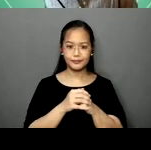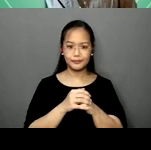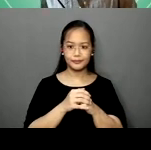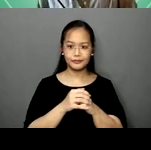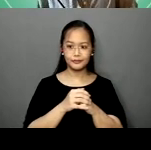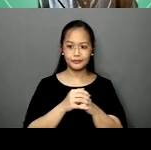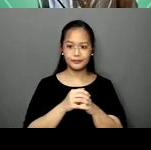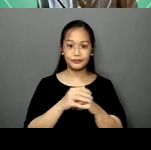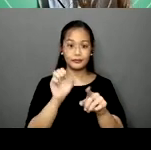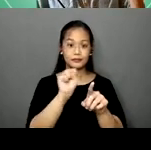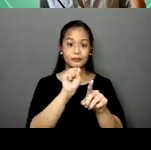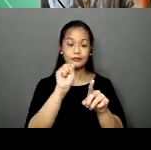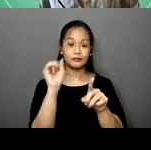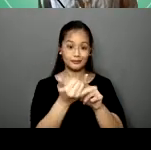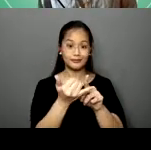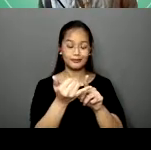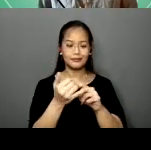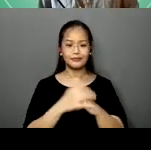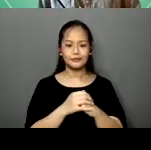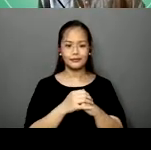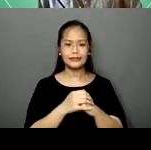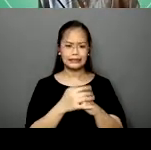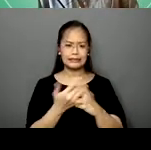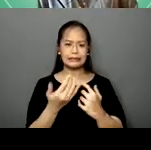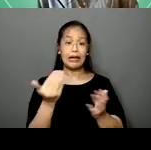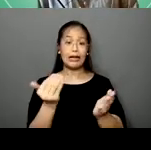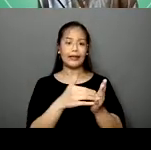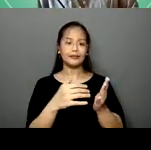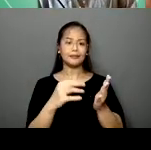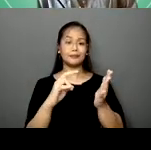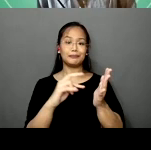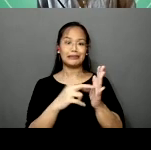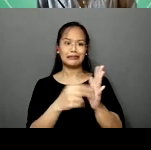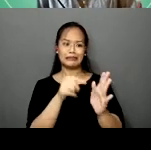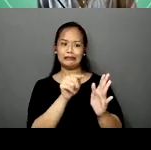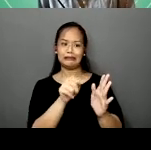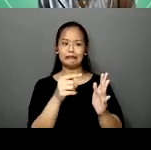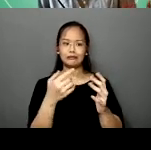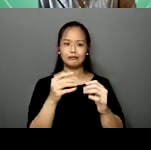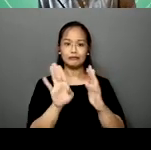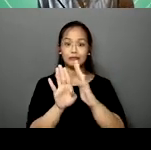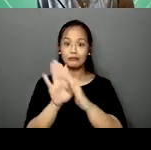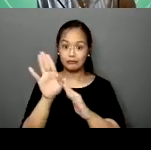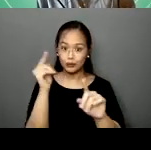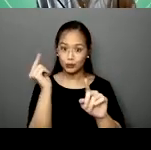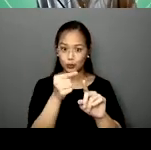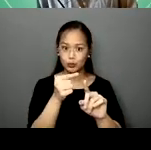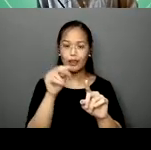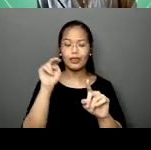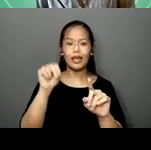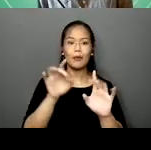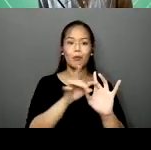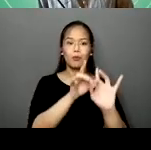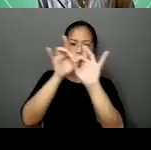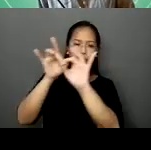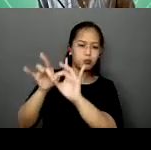So again, because this is development for humans, the social reason must be closely intertwined.